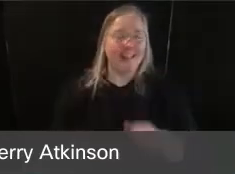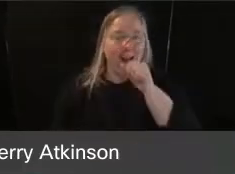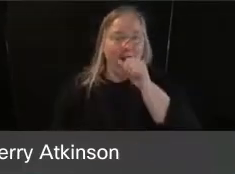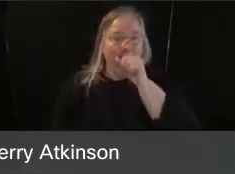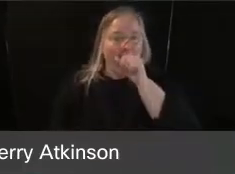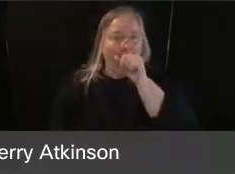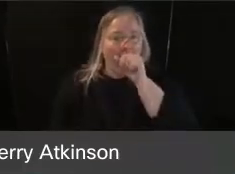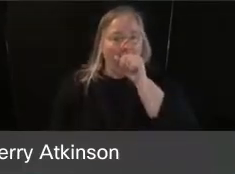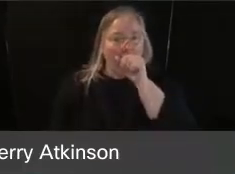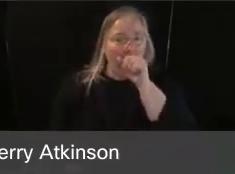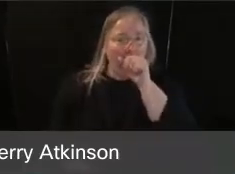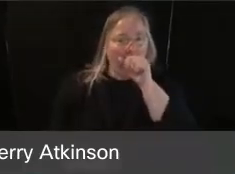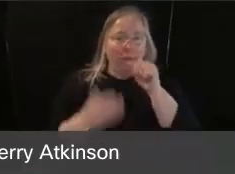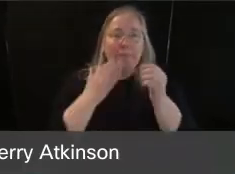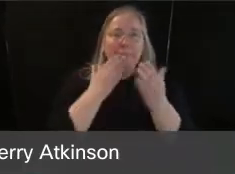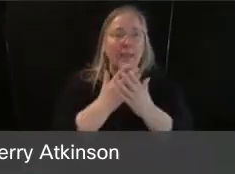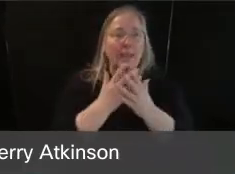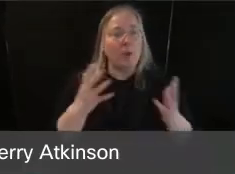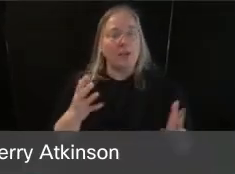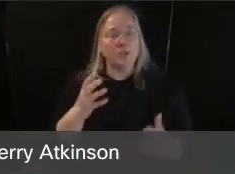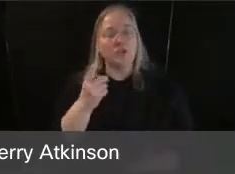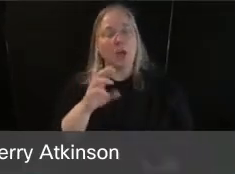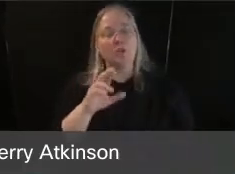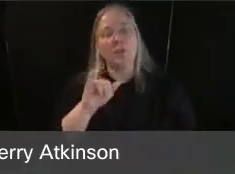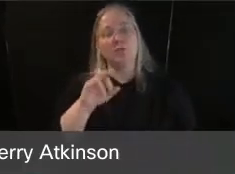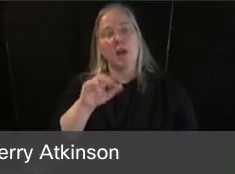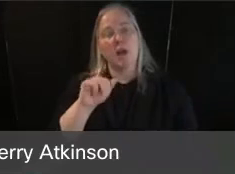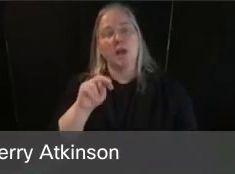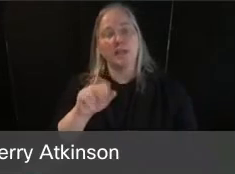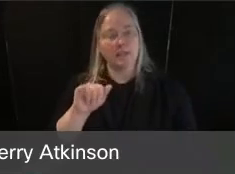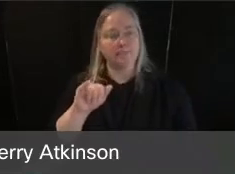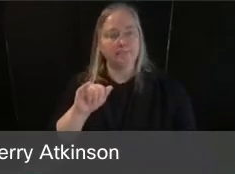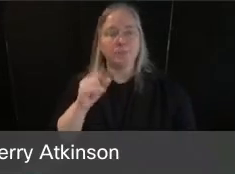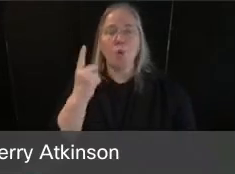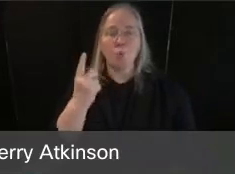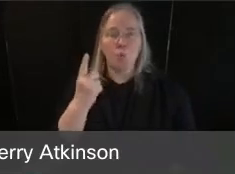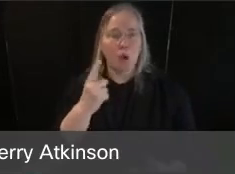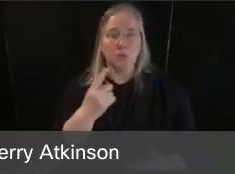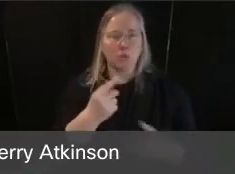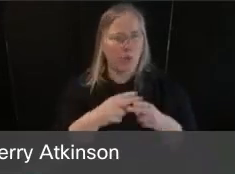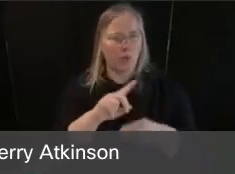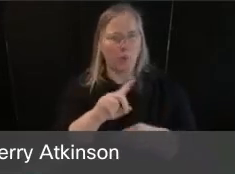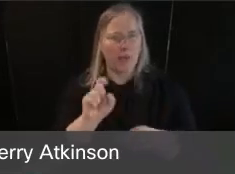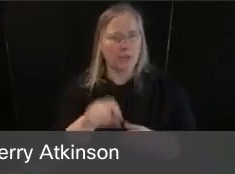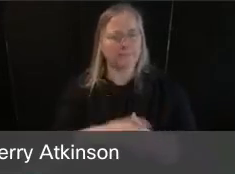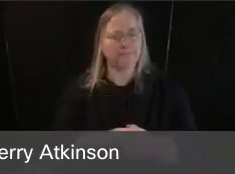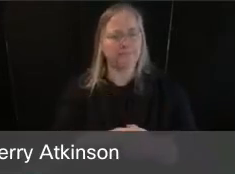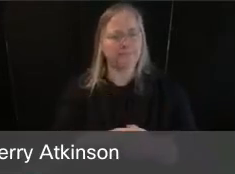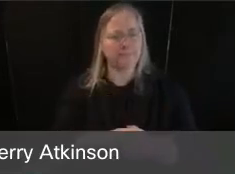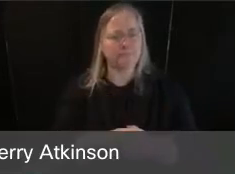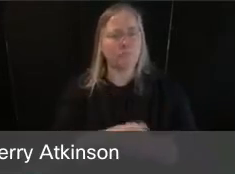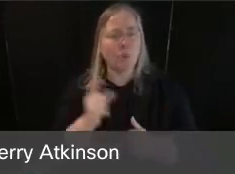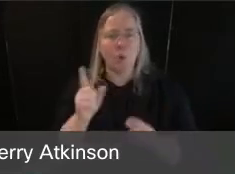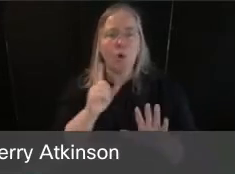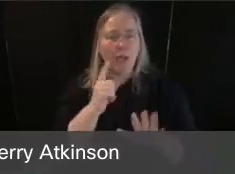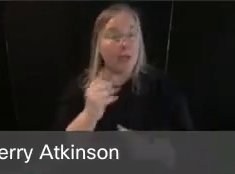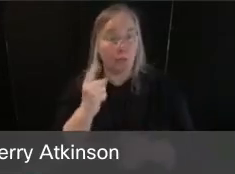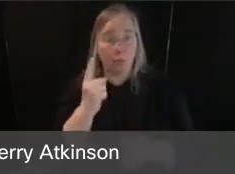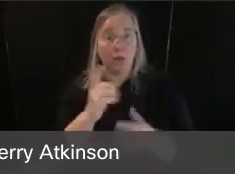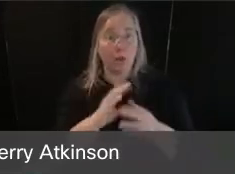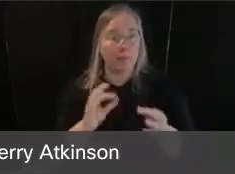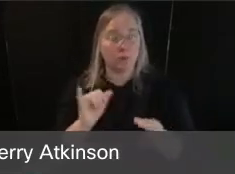Dr. Rani. One quick question, I'll throw out one there. One comment also. I think your